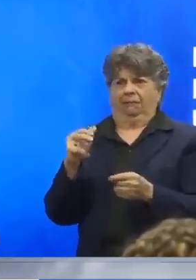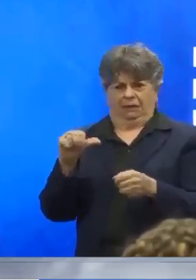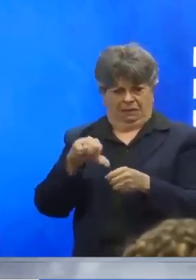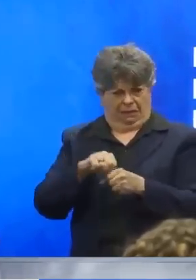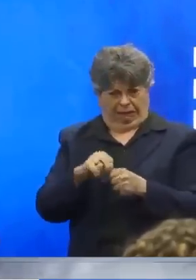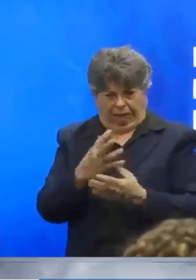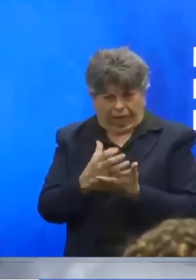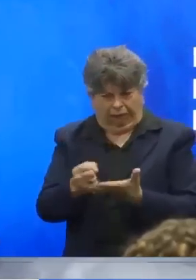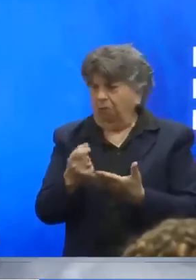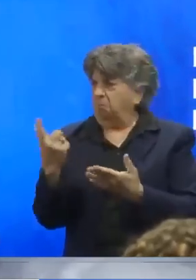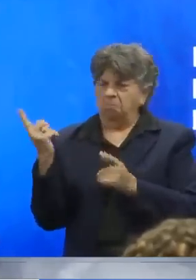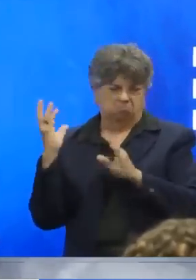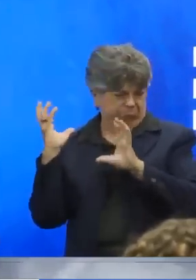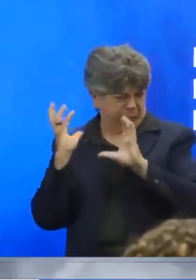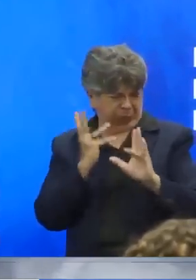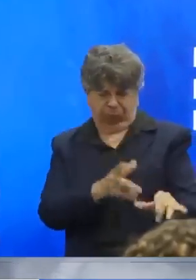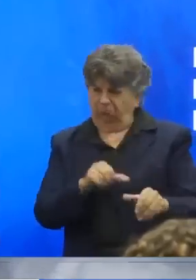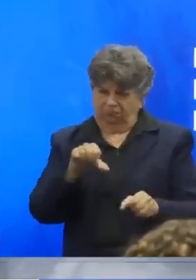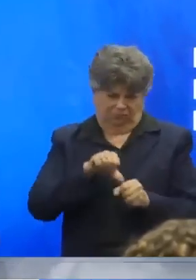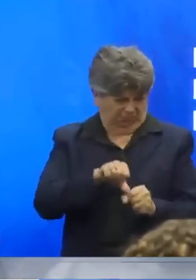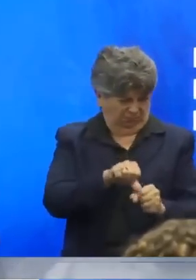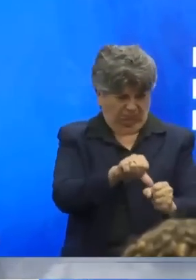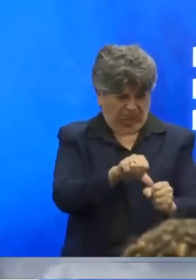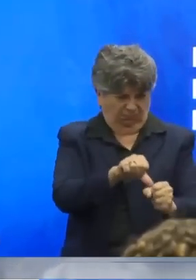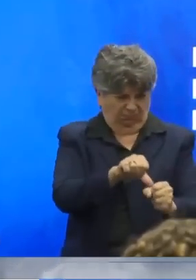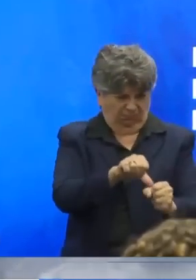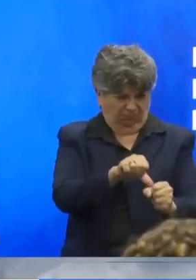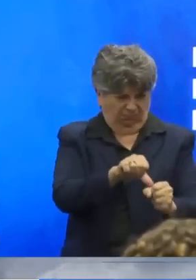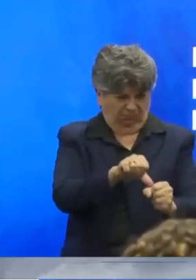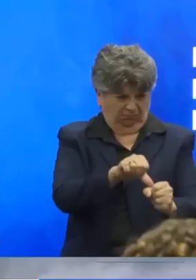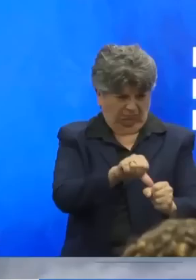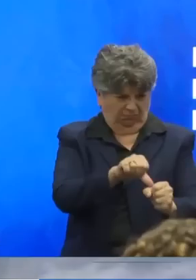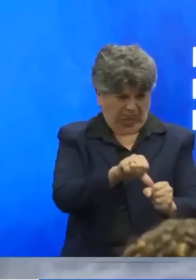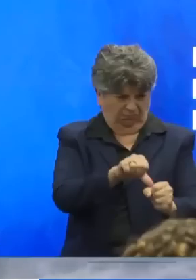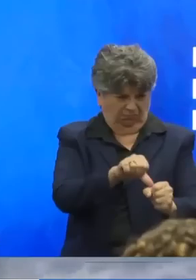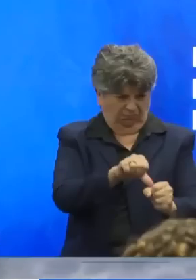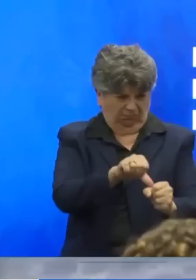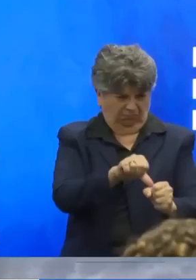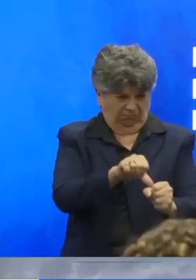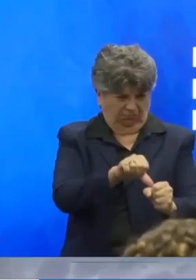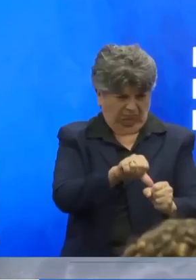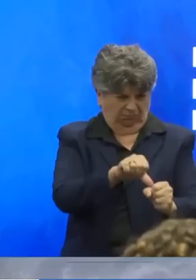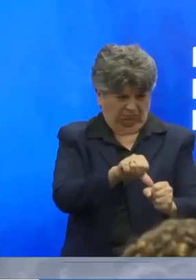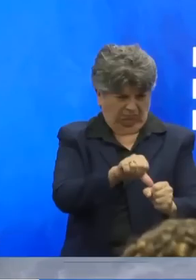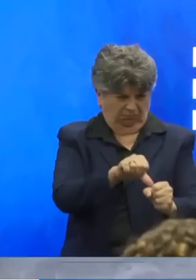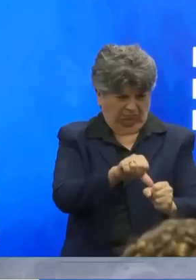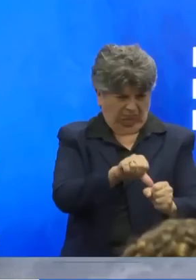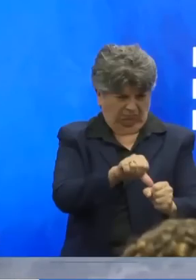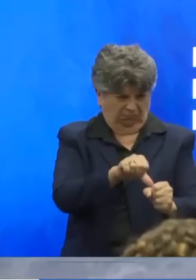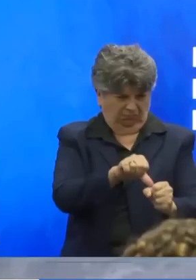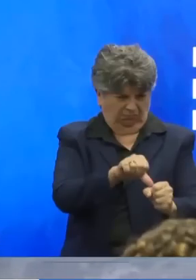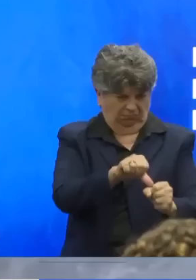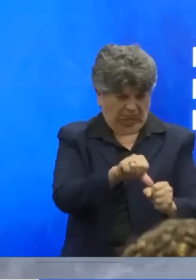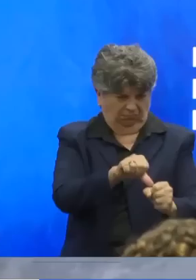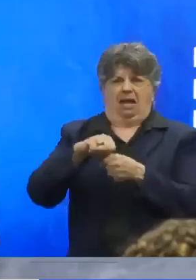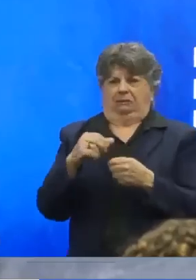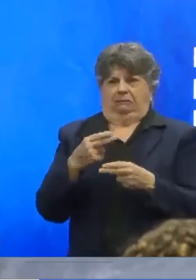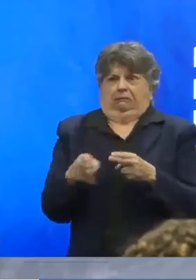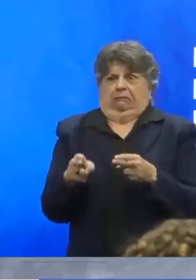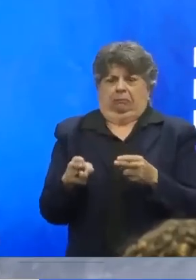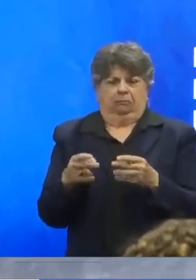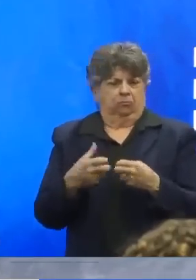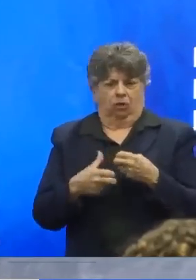major interruptions in fuel supply, but there may be. And so we want to make sure that we have that available. So that will be available as needed once the